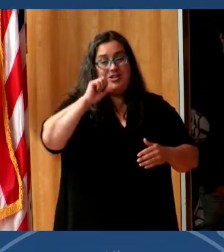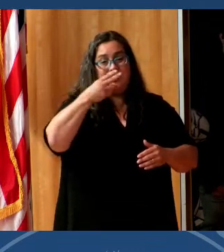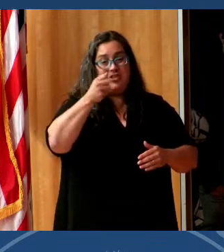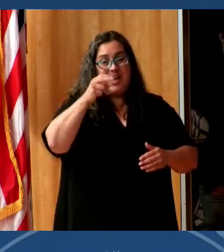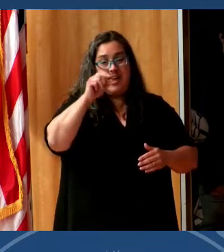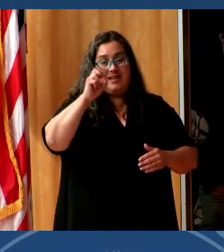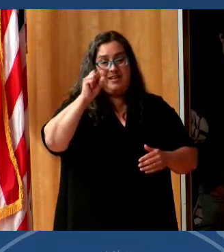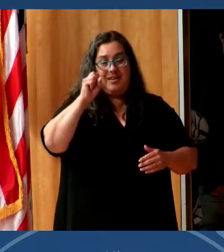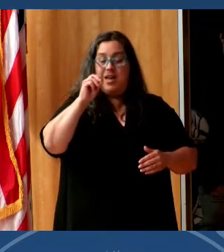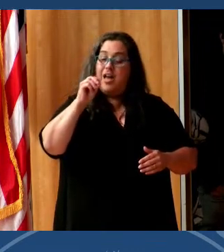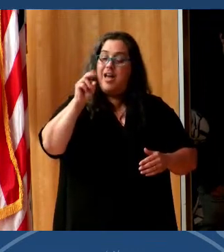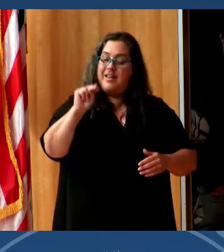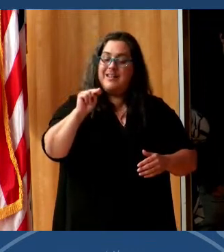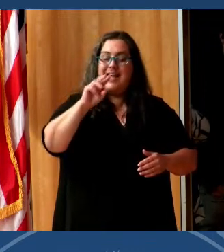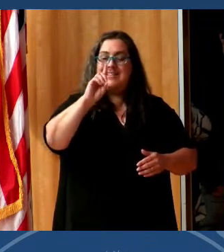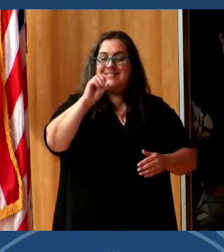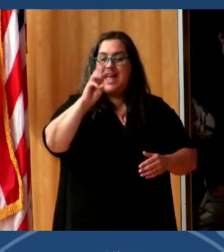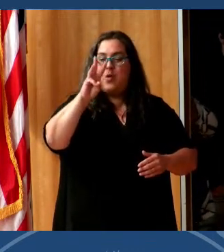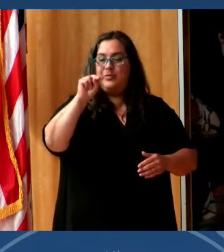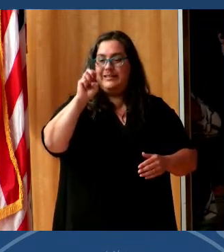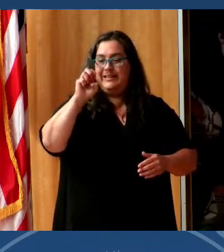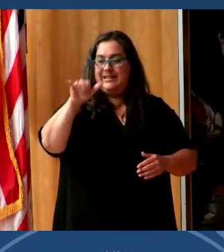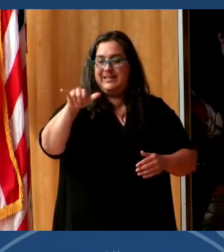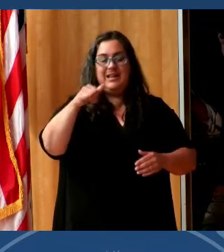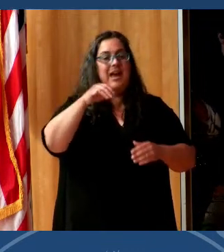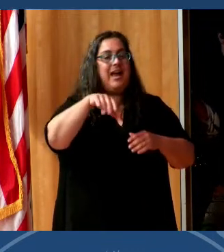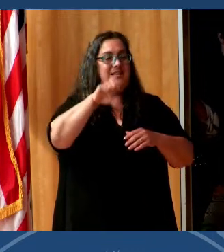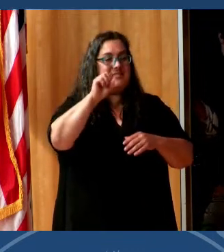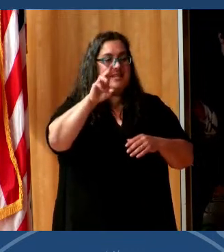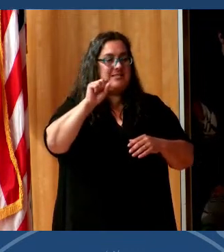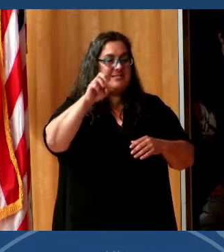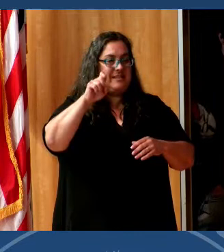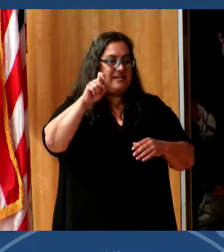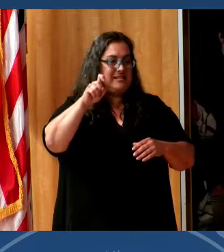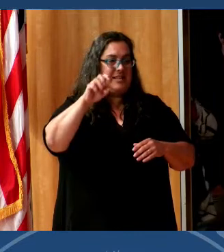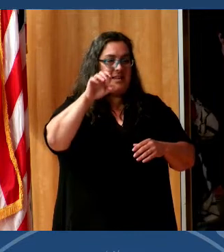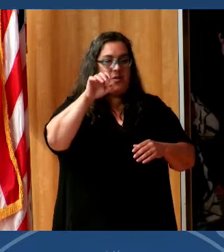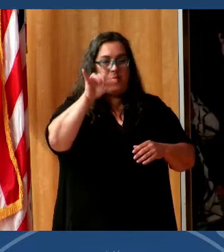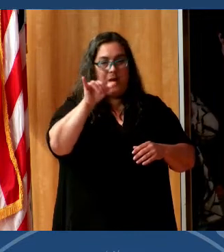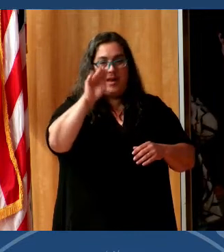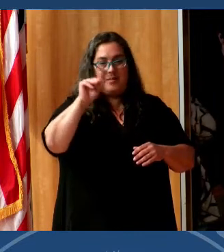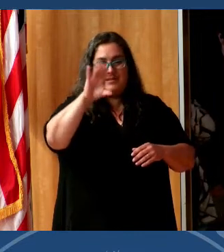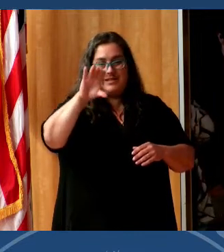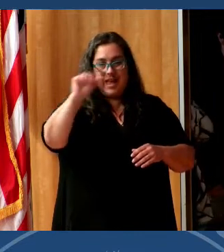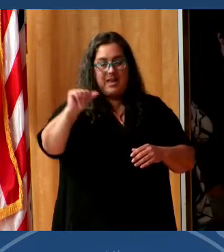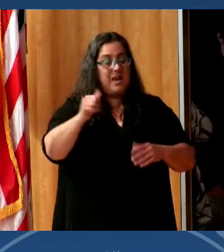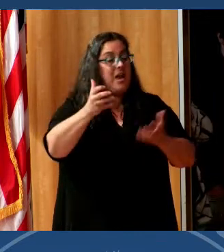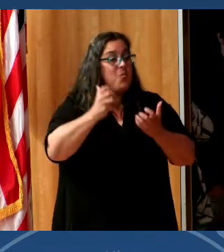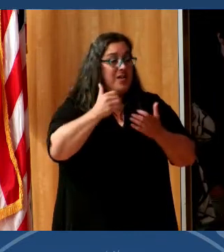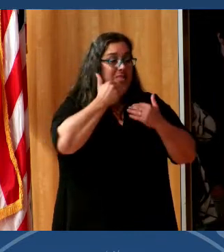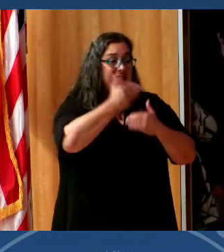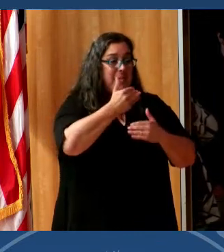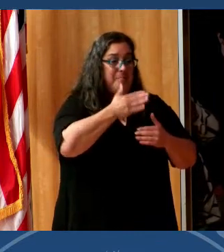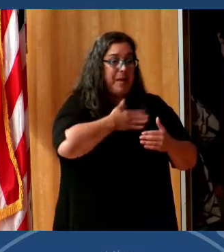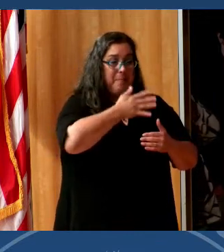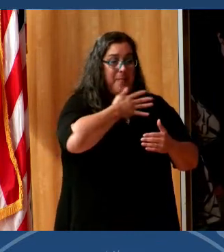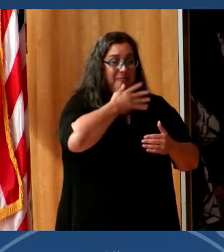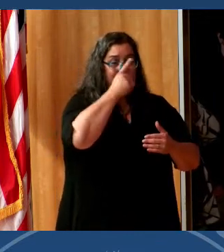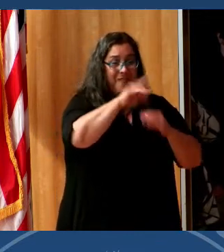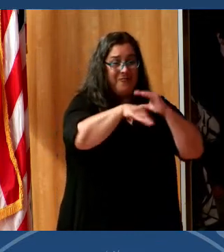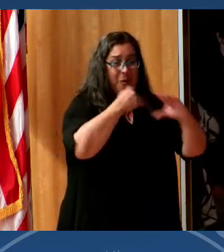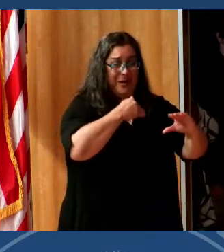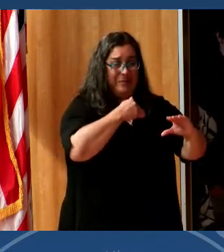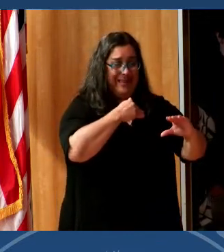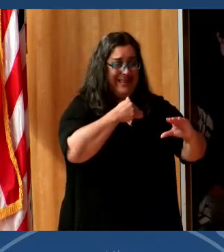at the Sussex YMCA for taking me up through this program. And I want to thank my mother for forwarding me the email she got about